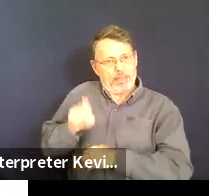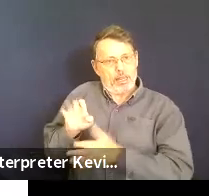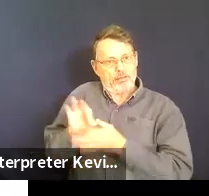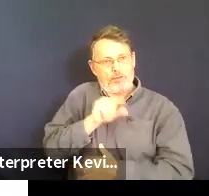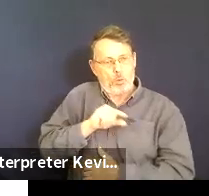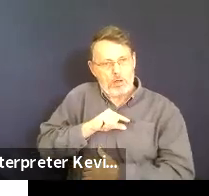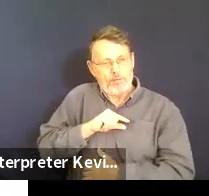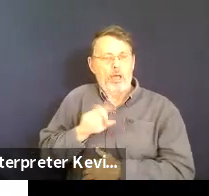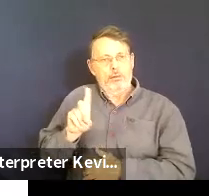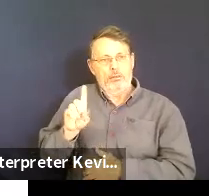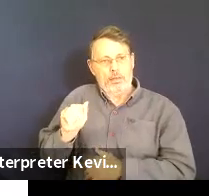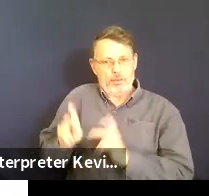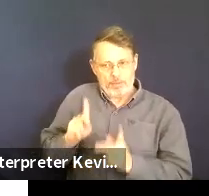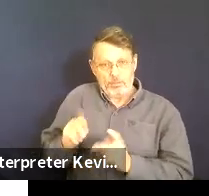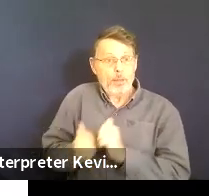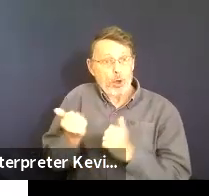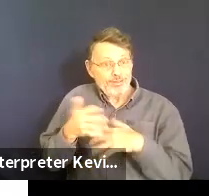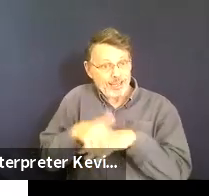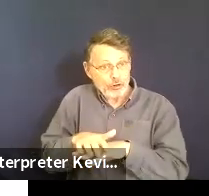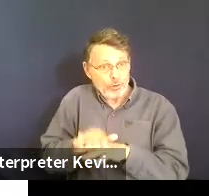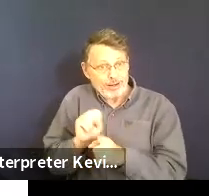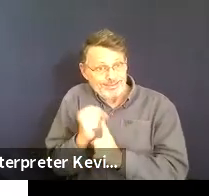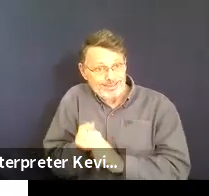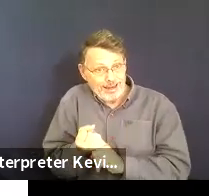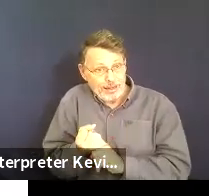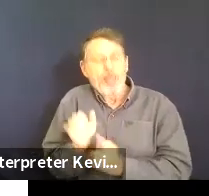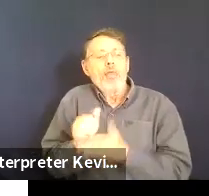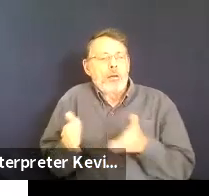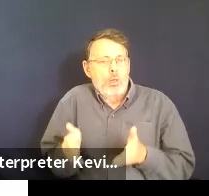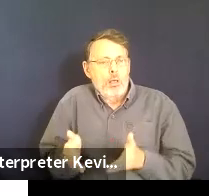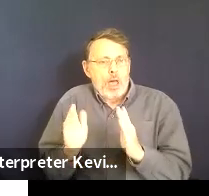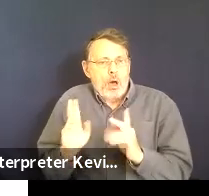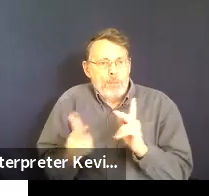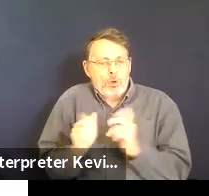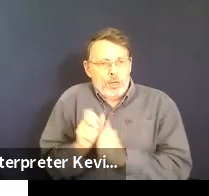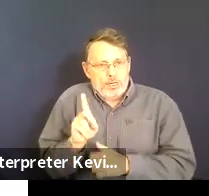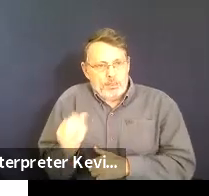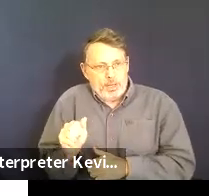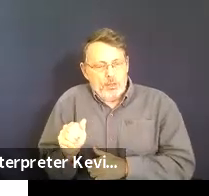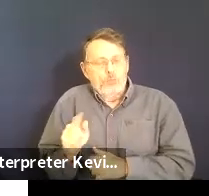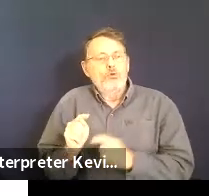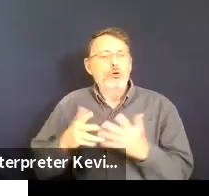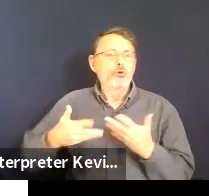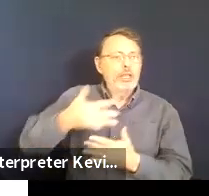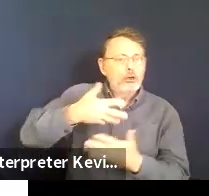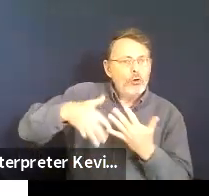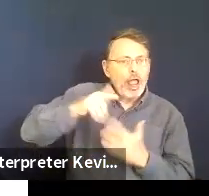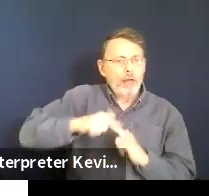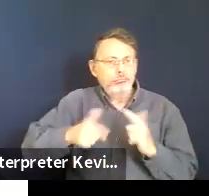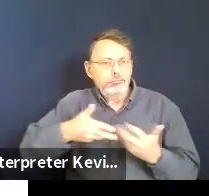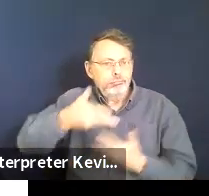The most integrated setting is the setting that enables people with disabilities to interact with